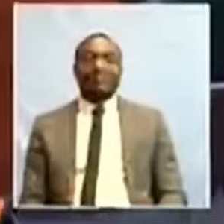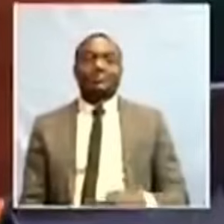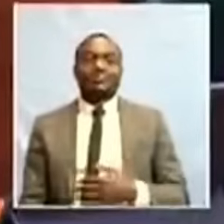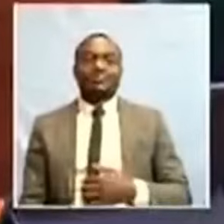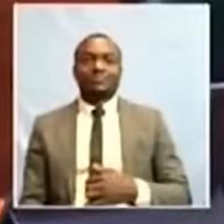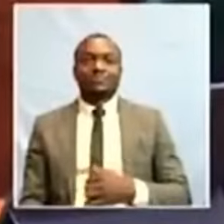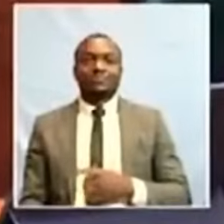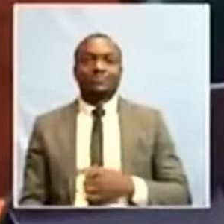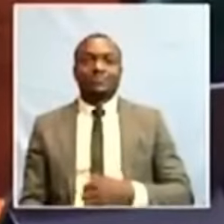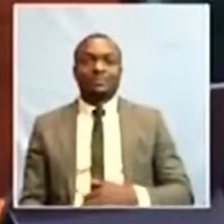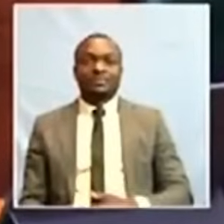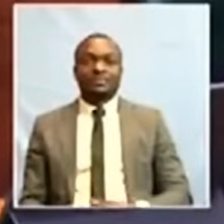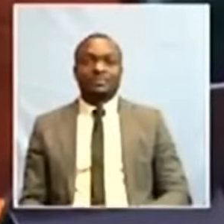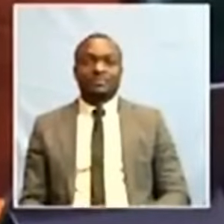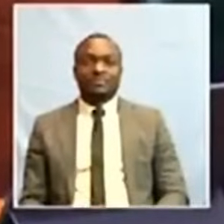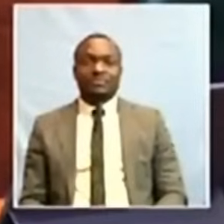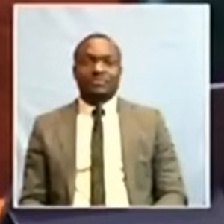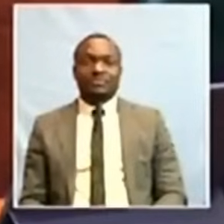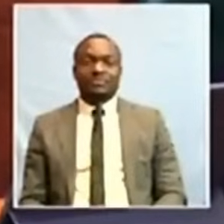Oh, it did, eh?